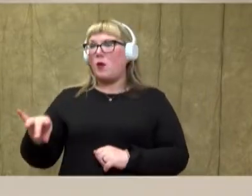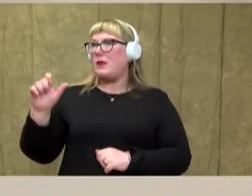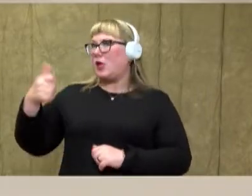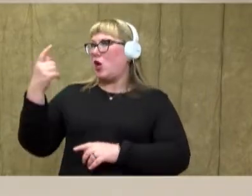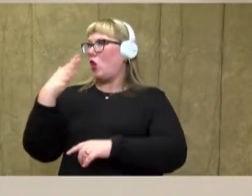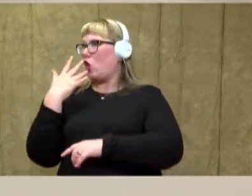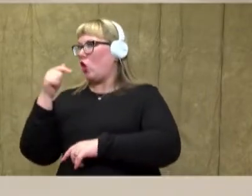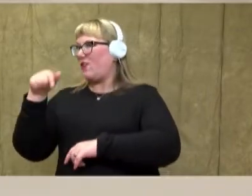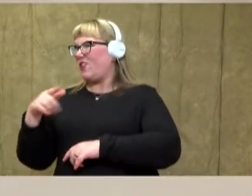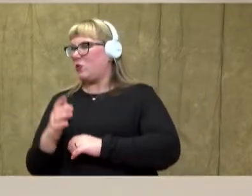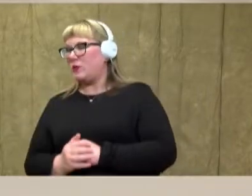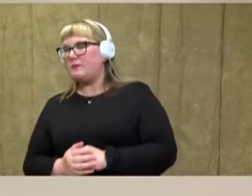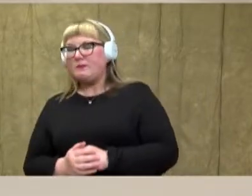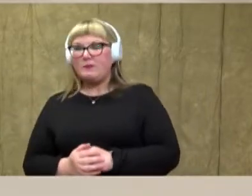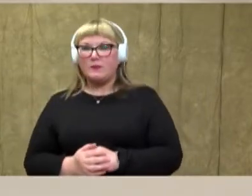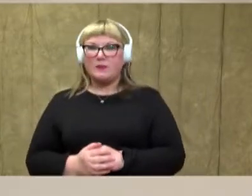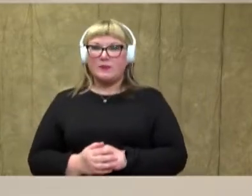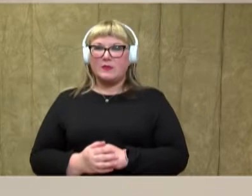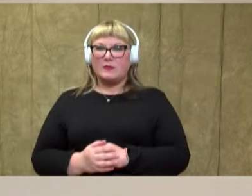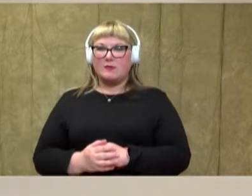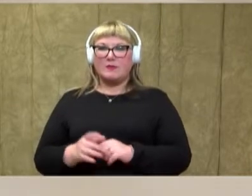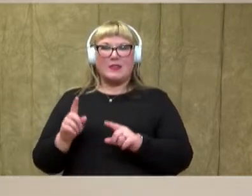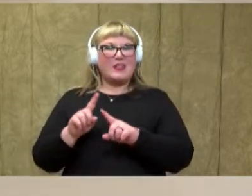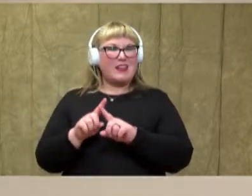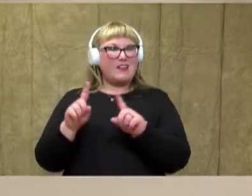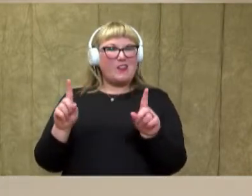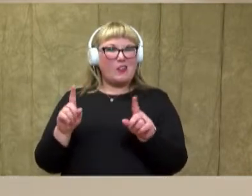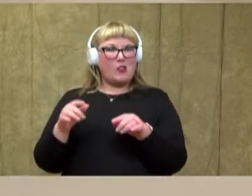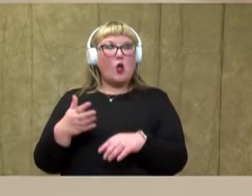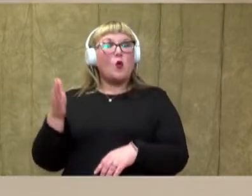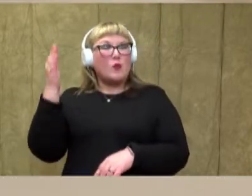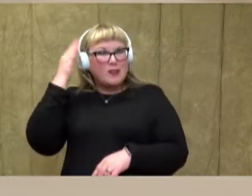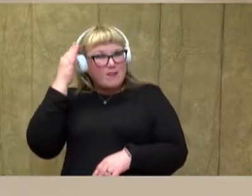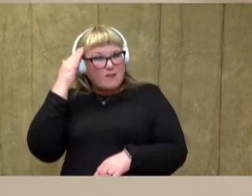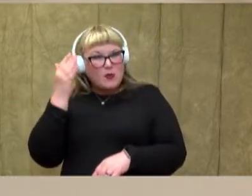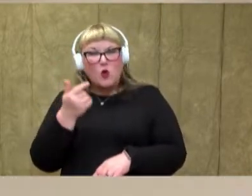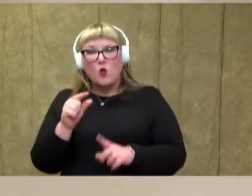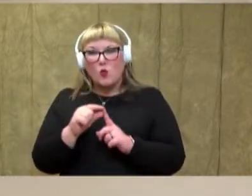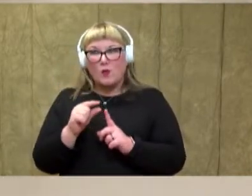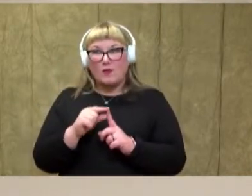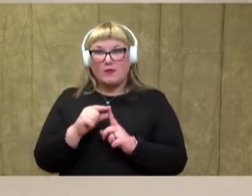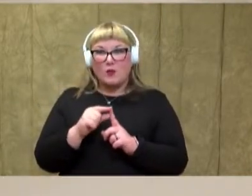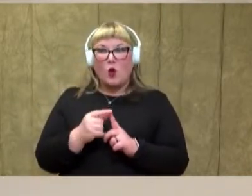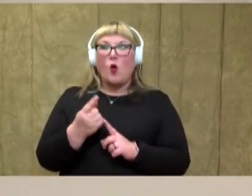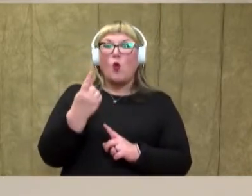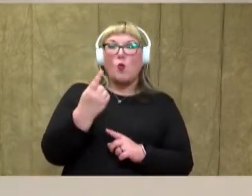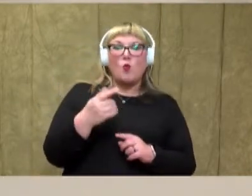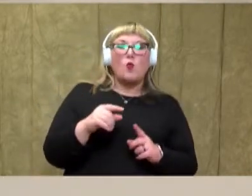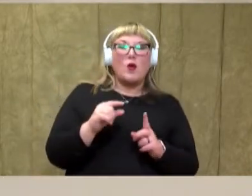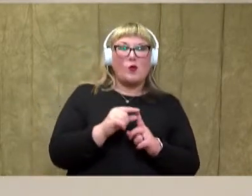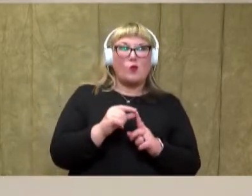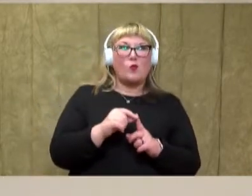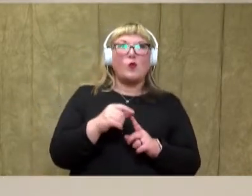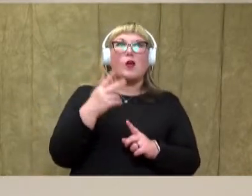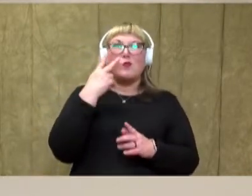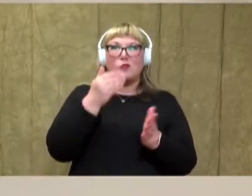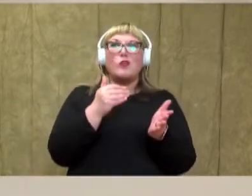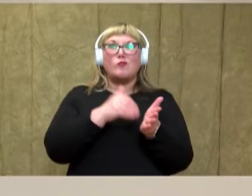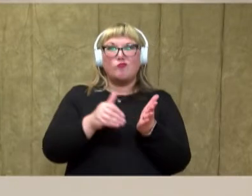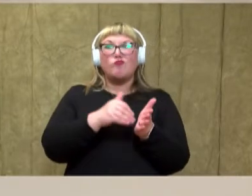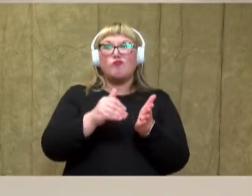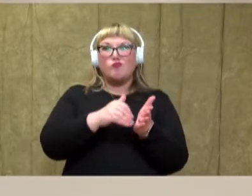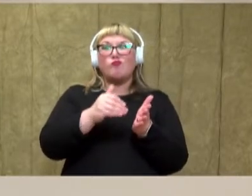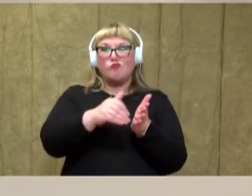for this one, because even though it's a familiar word, this is also one that we've seen quite a